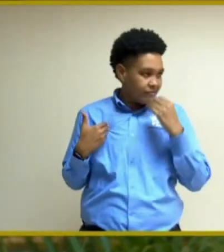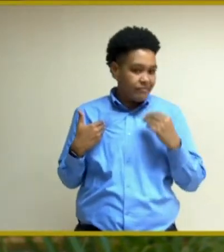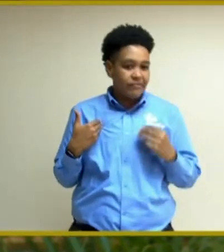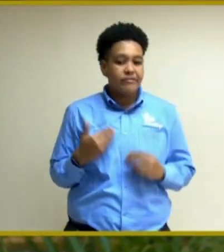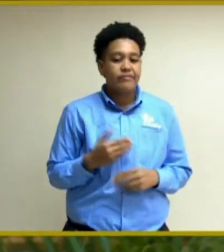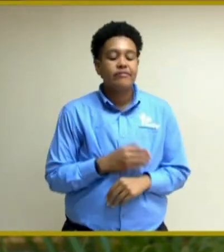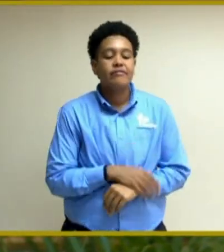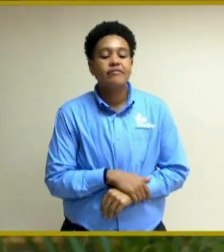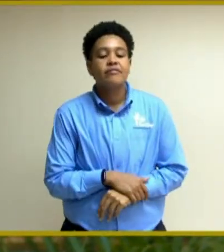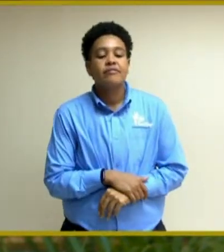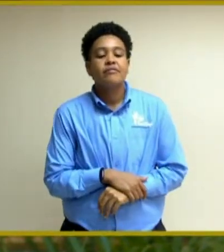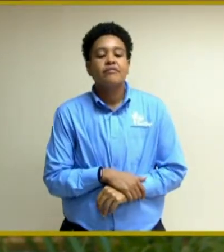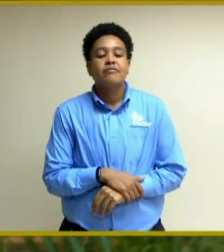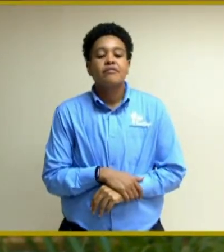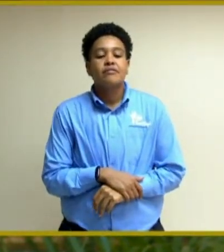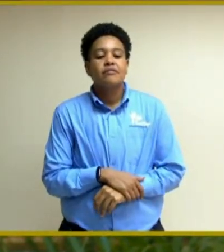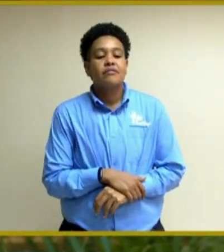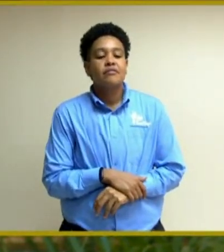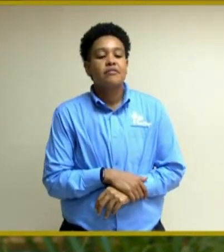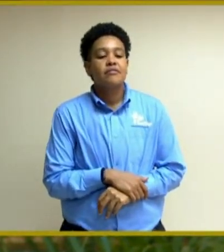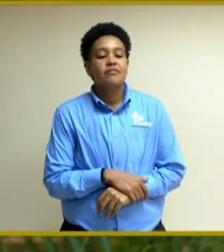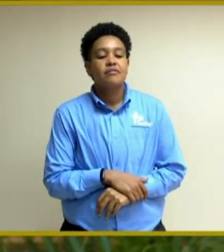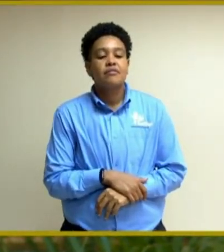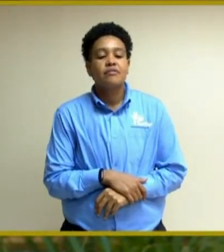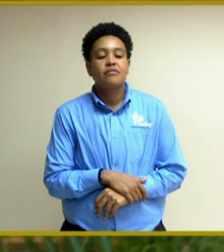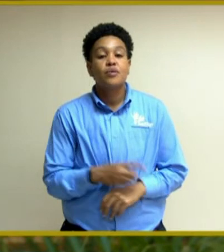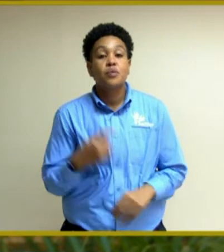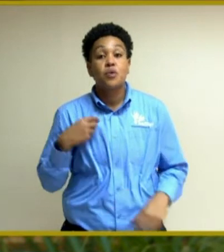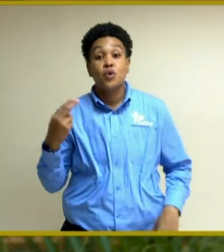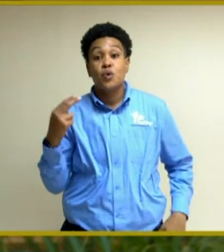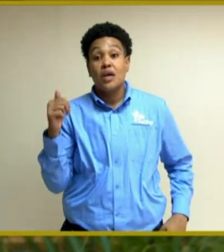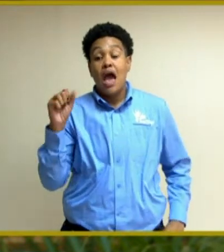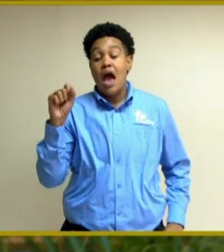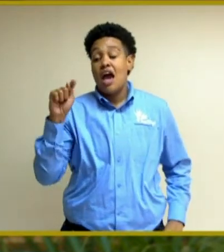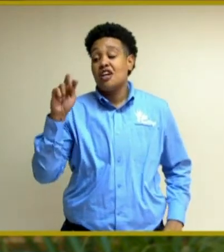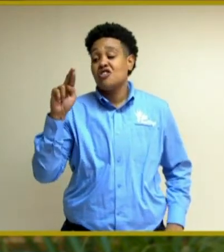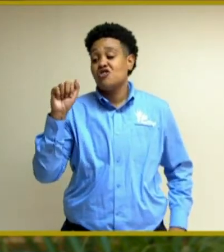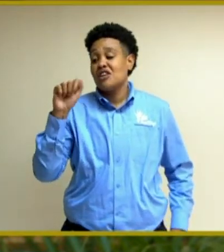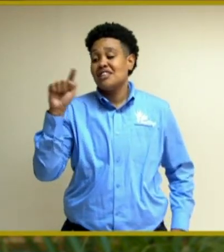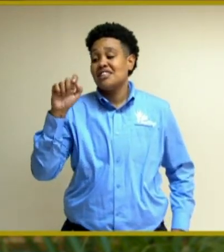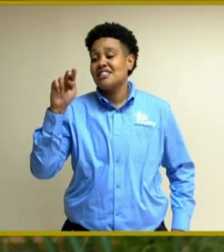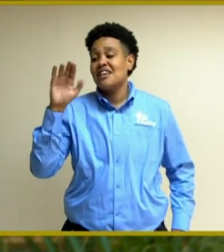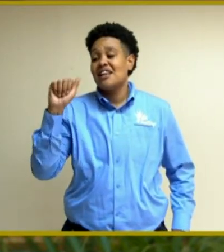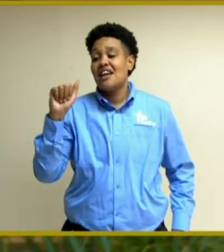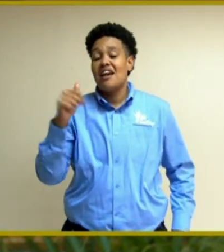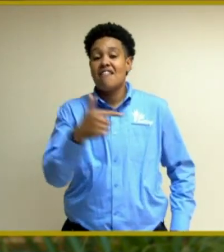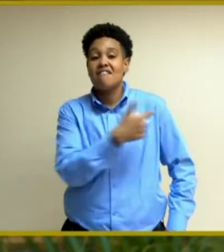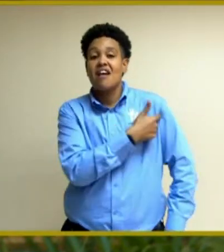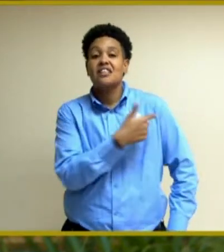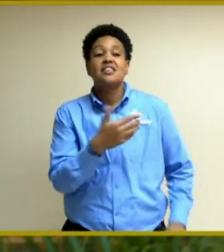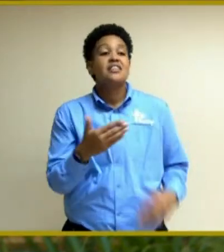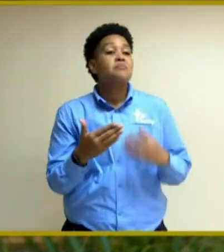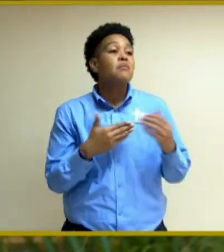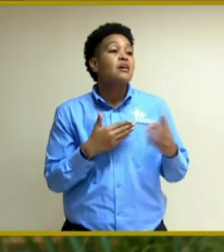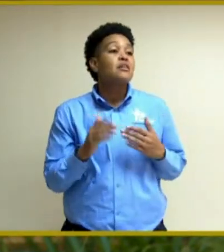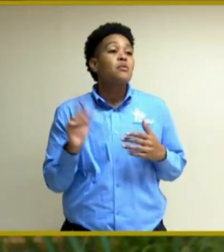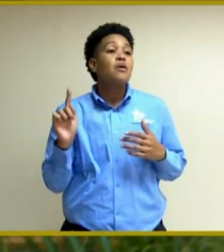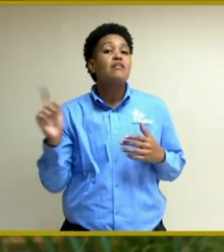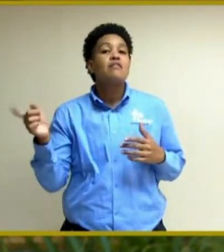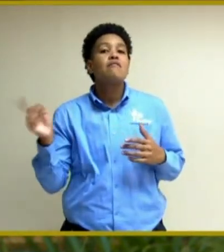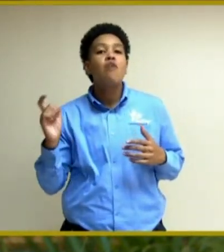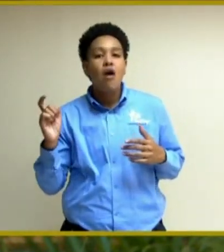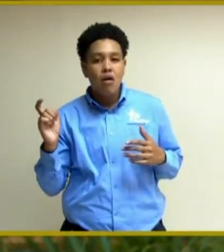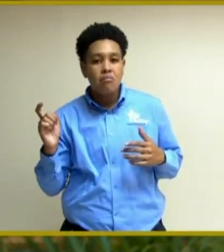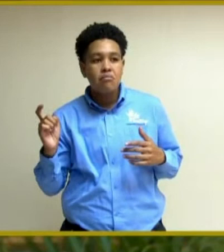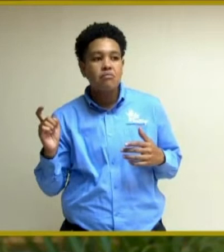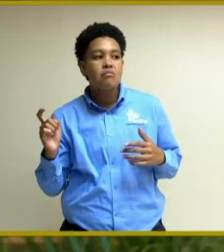ascertained that once we are utilizing the AstraZeneca vaccine, it matters not where we get it